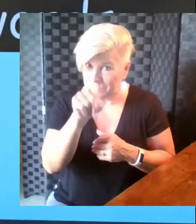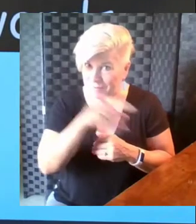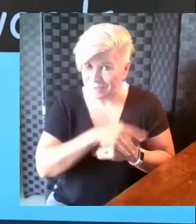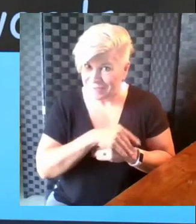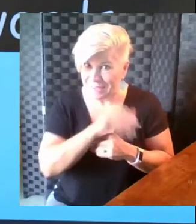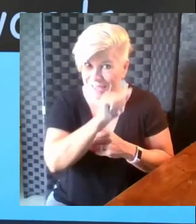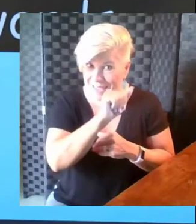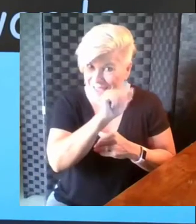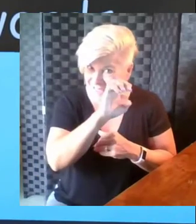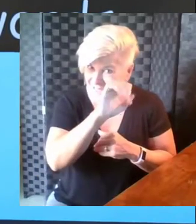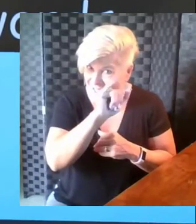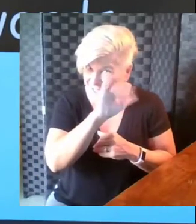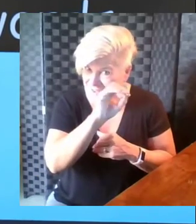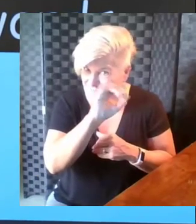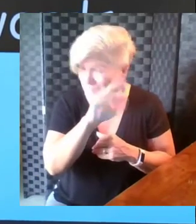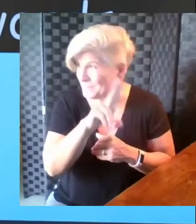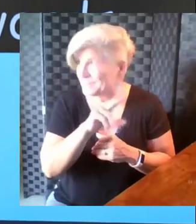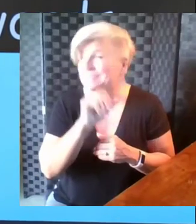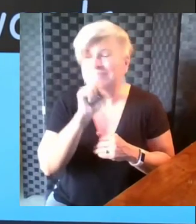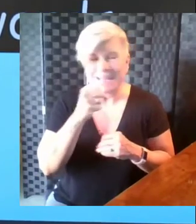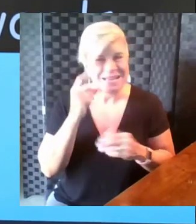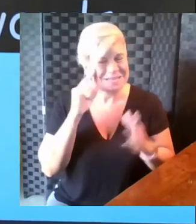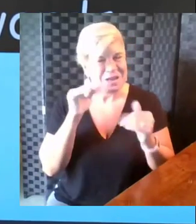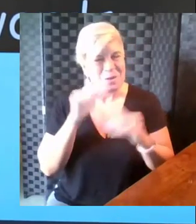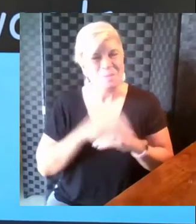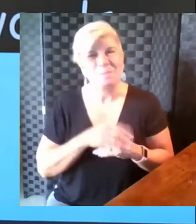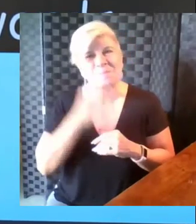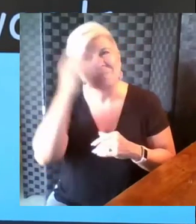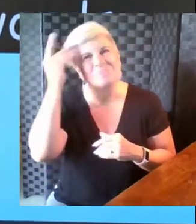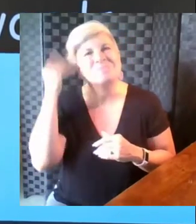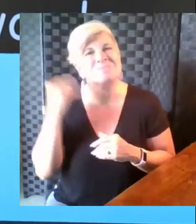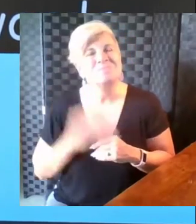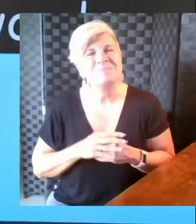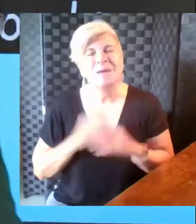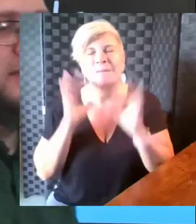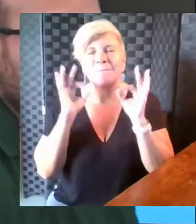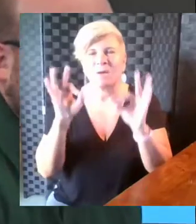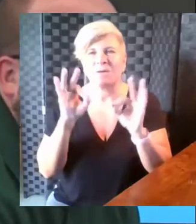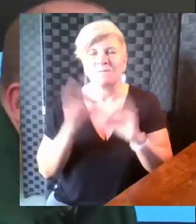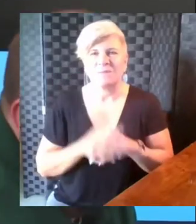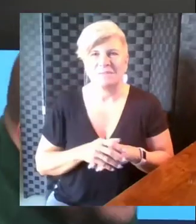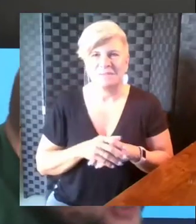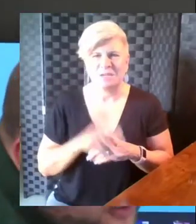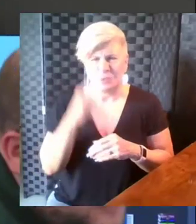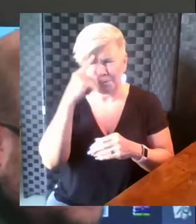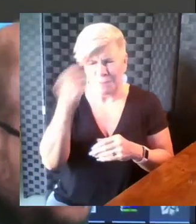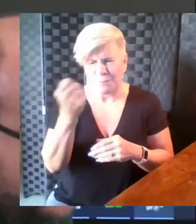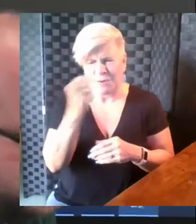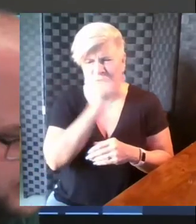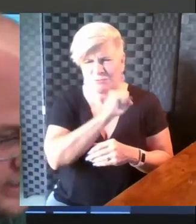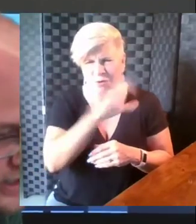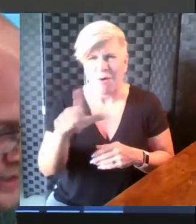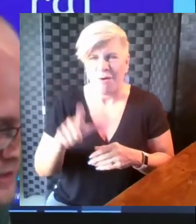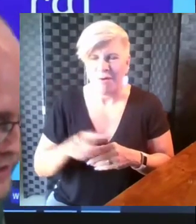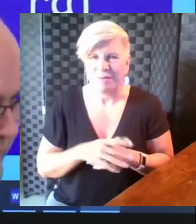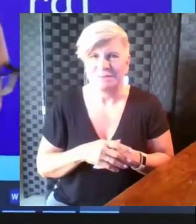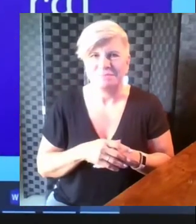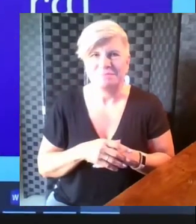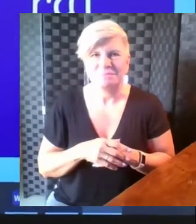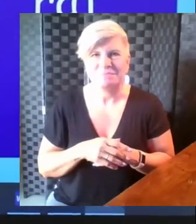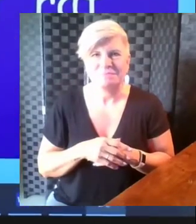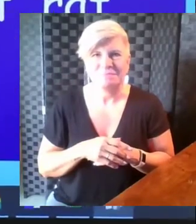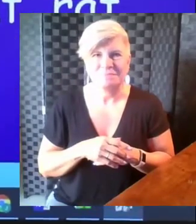Did you say A, E, I, O, and U? I hope so. I bet you've got these all memorized by now.